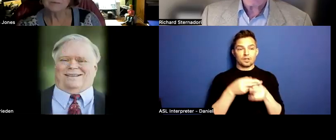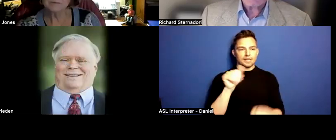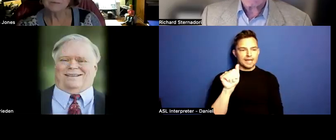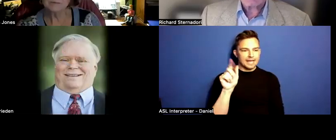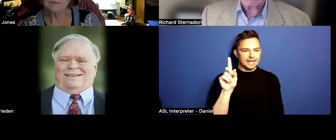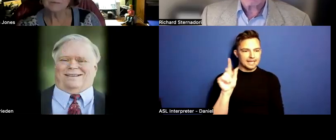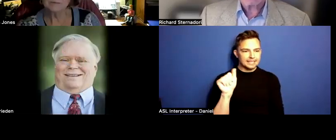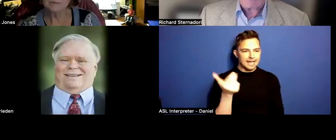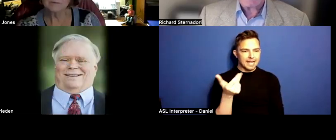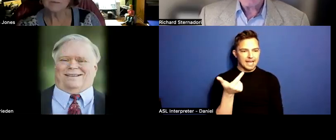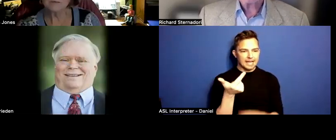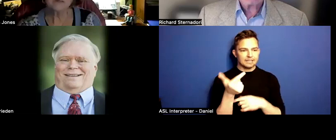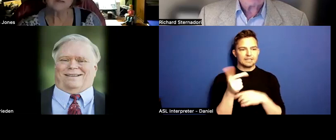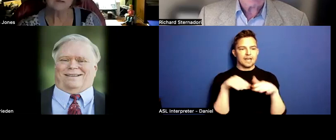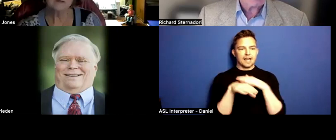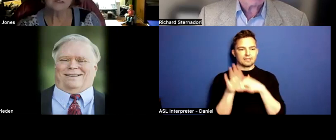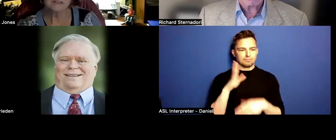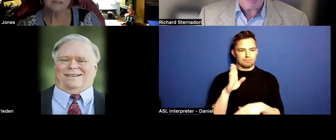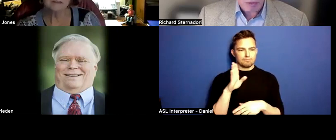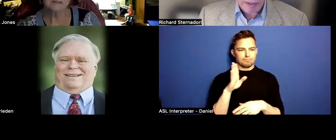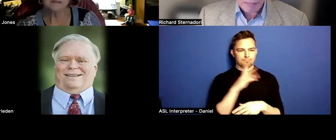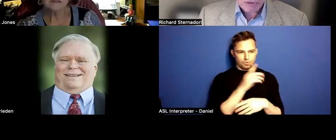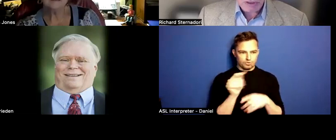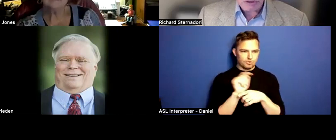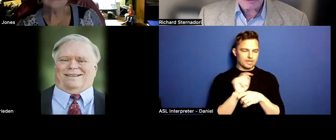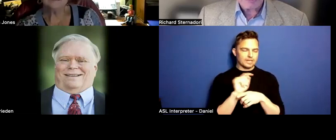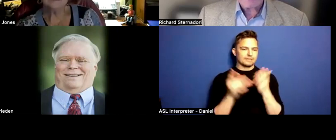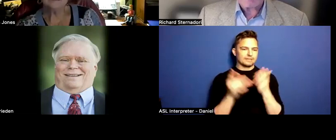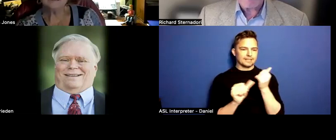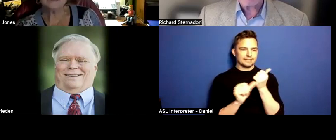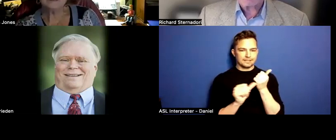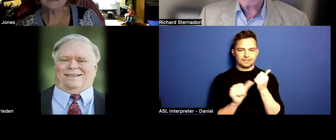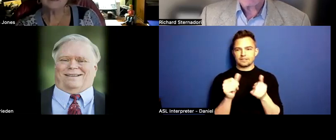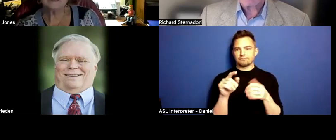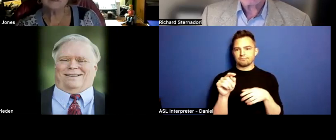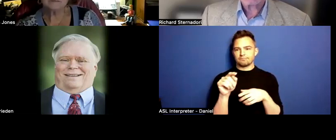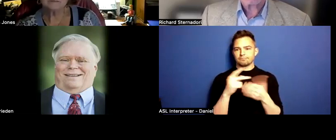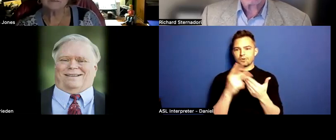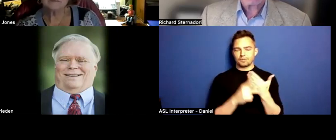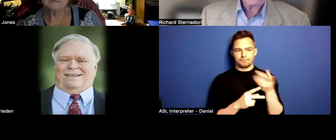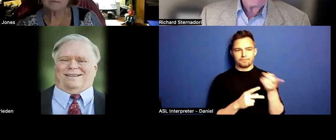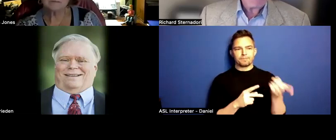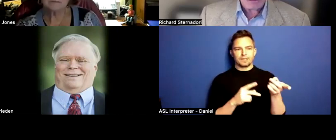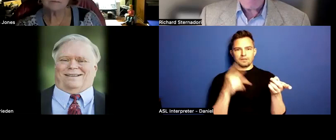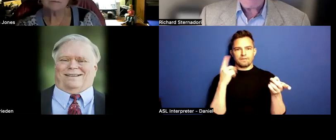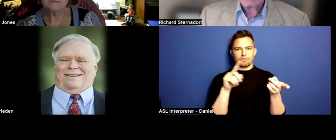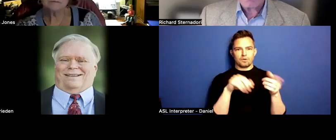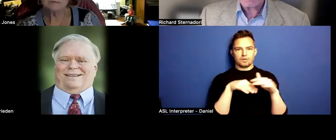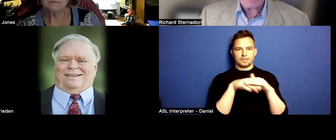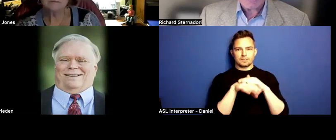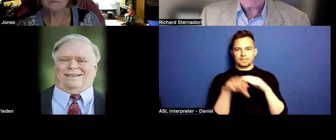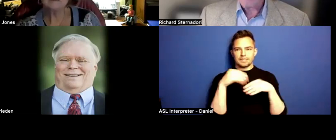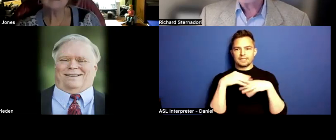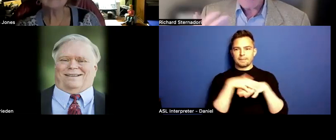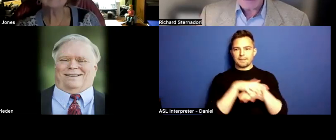as well as the Access Board's training and technical assistance programs. Her career has been focused on bringing accessibility into the mainstream